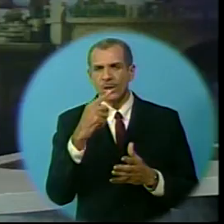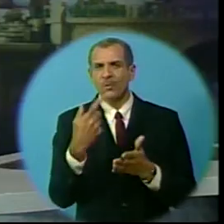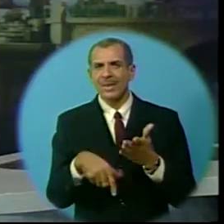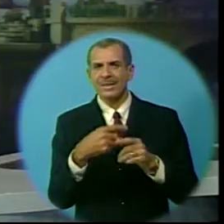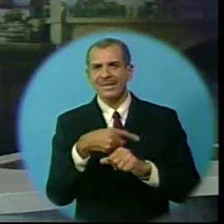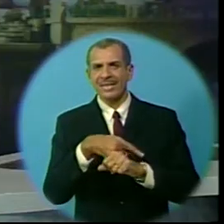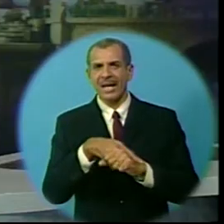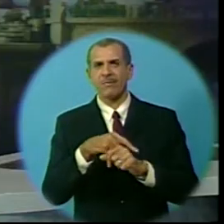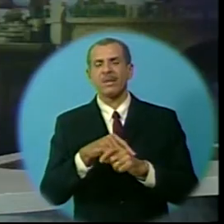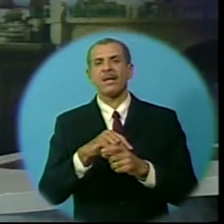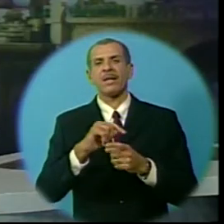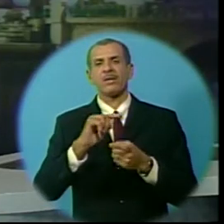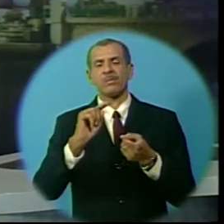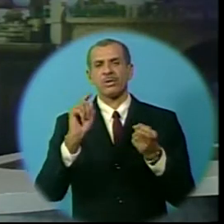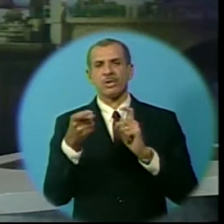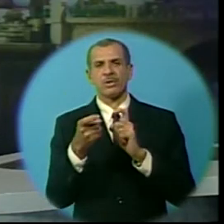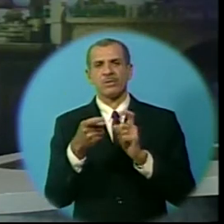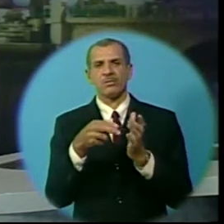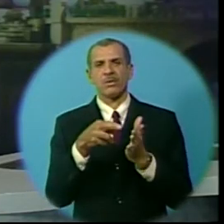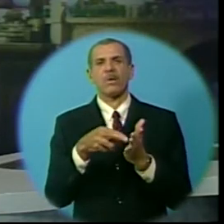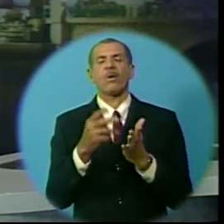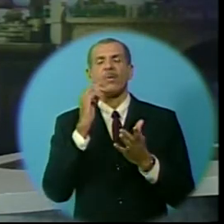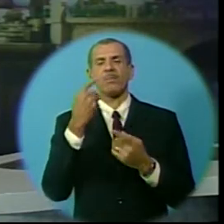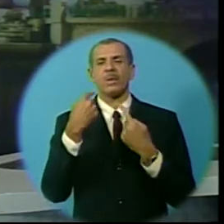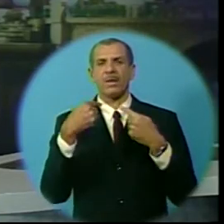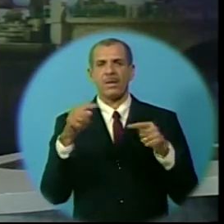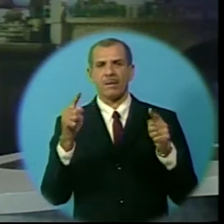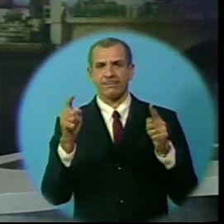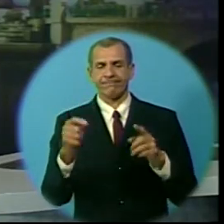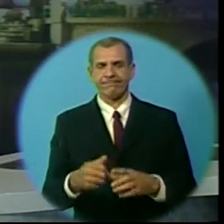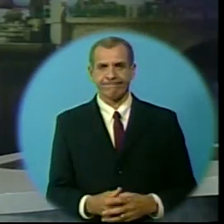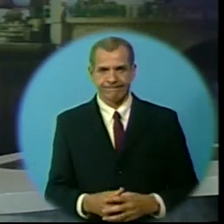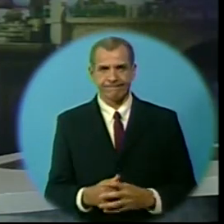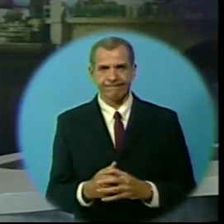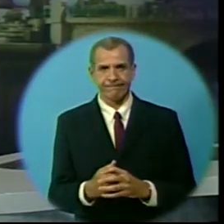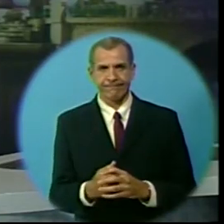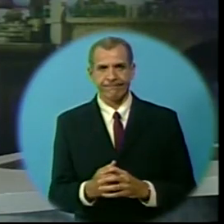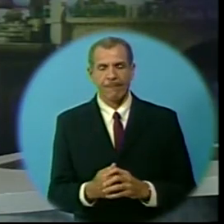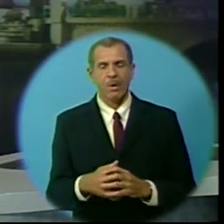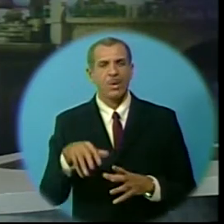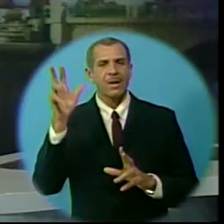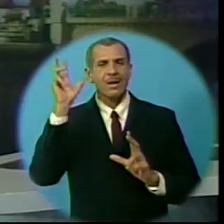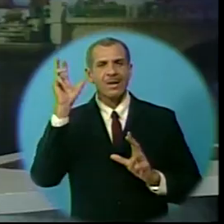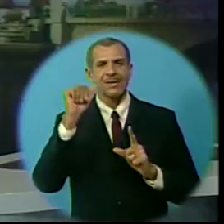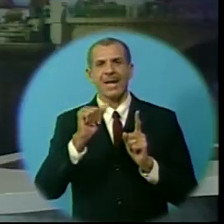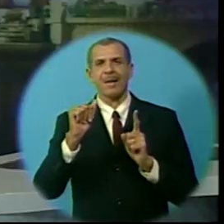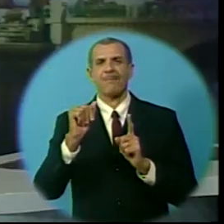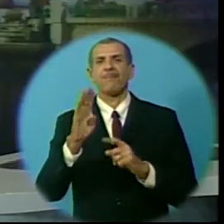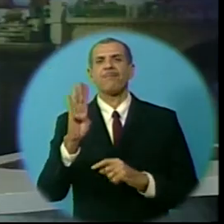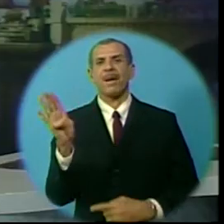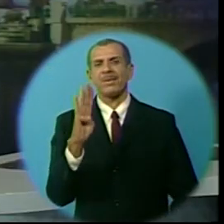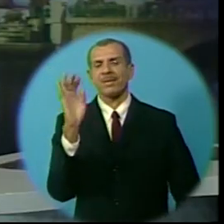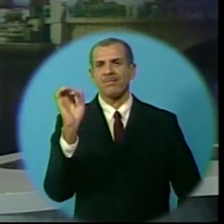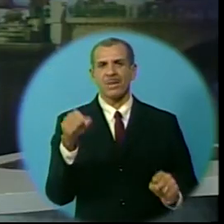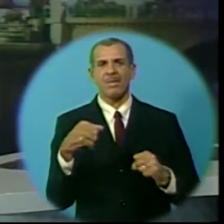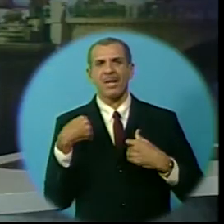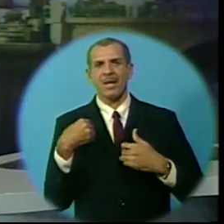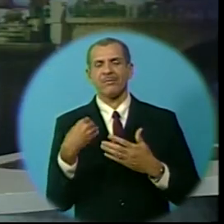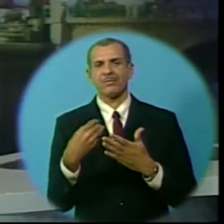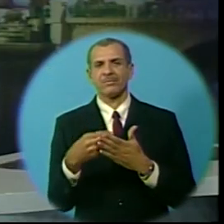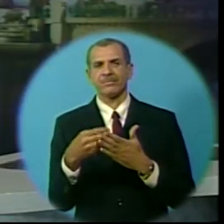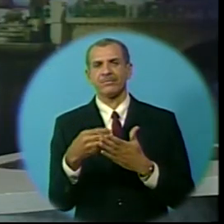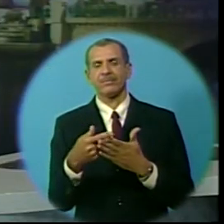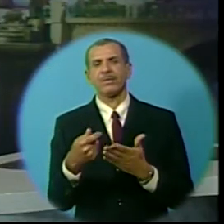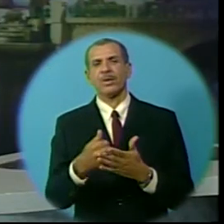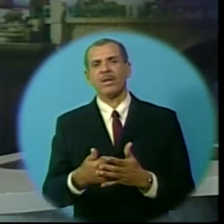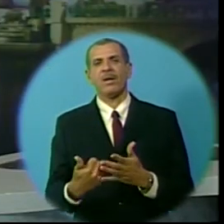to be restructured, the public will be told. Meanwhile, we are hearing that Barbados could cash in from added exposure